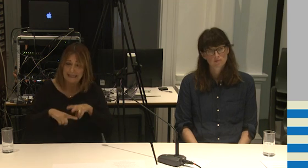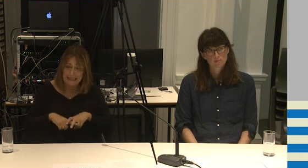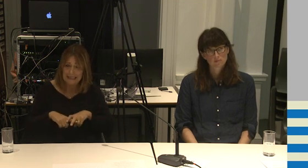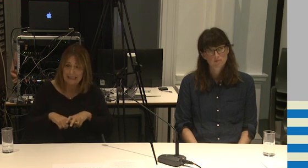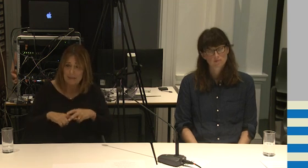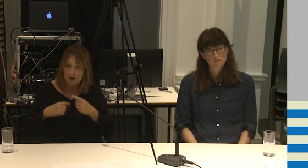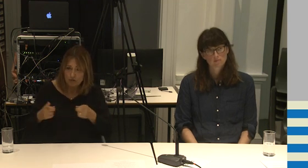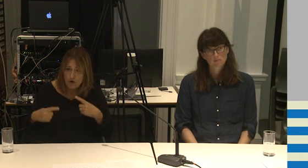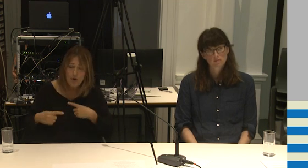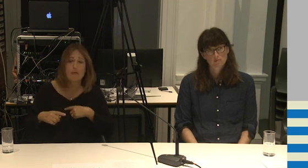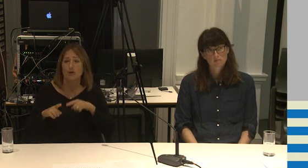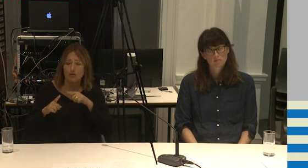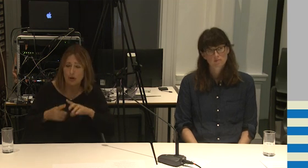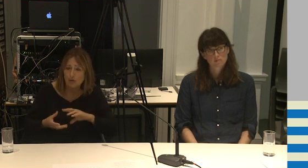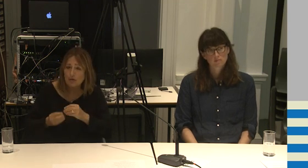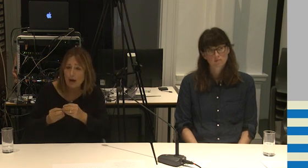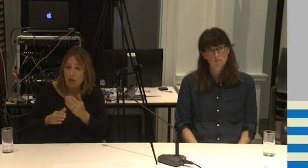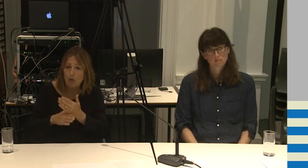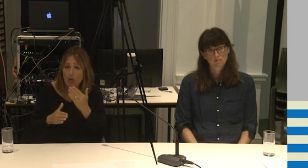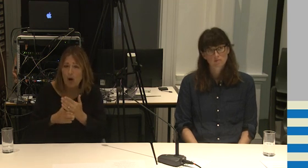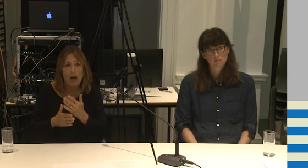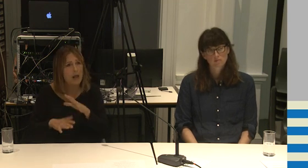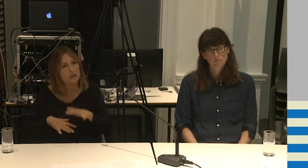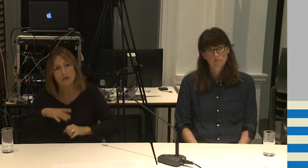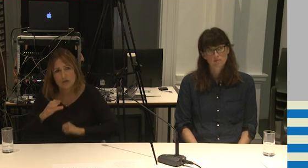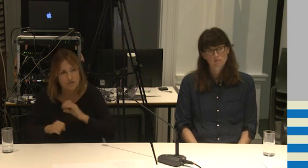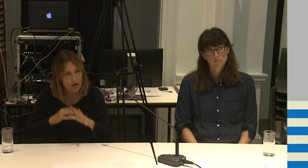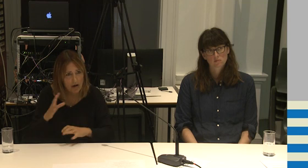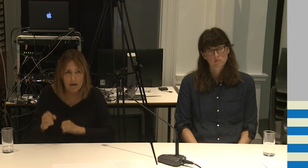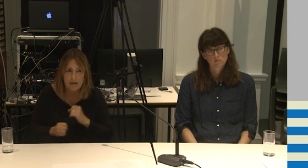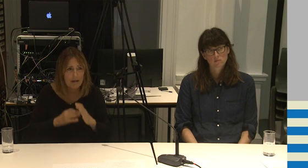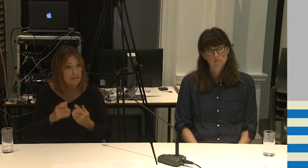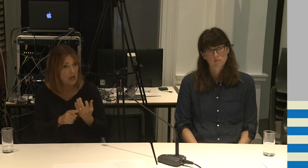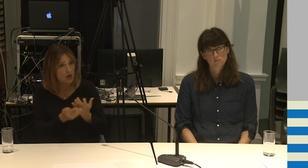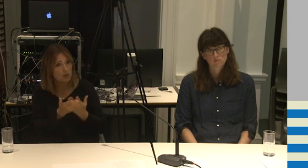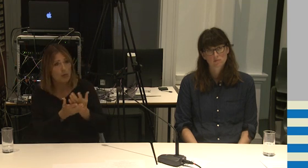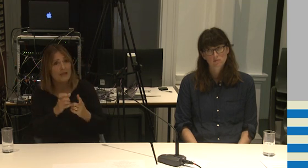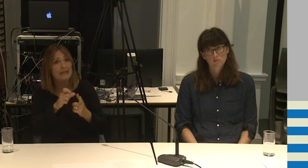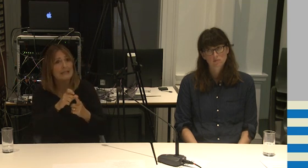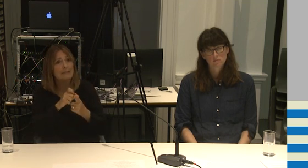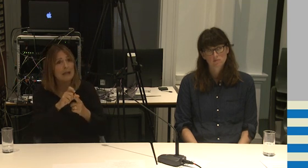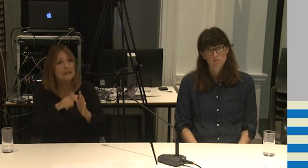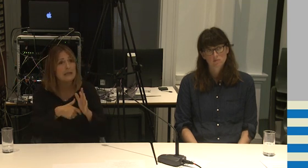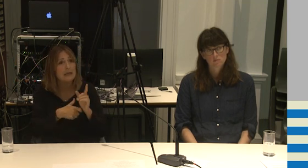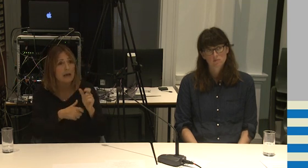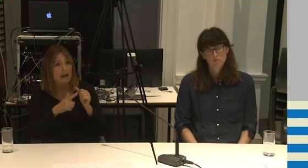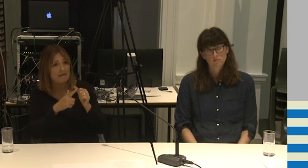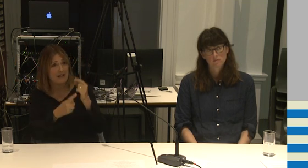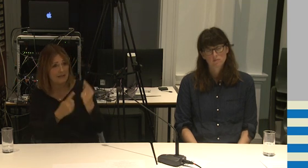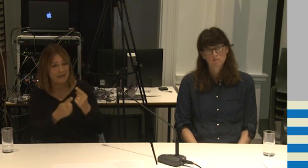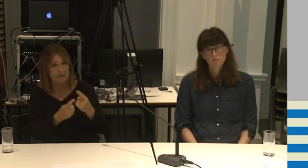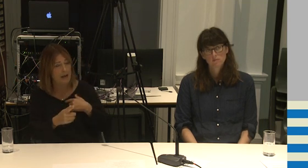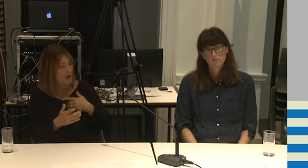struggling. And as we were talking with disability advisors, I had such a battle with my first disability